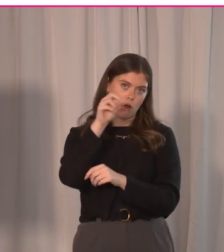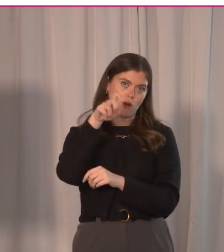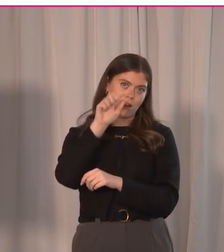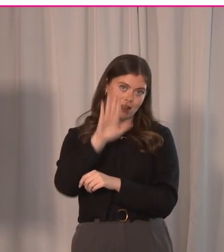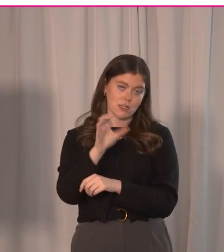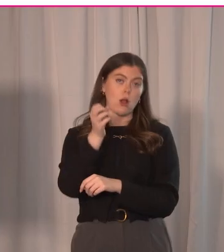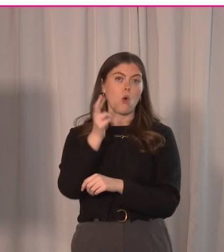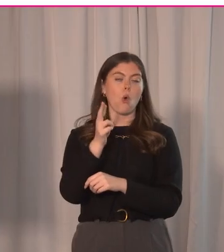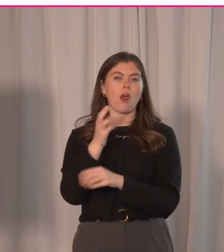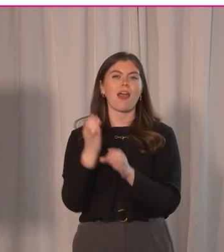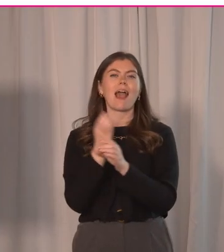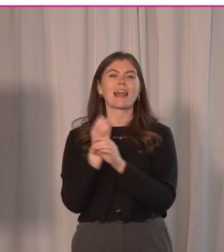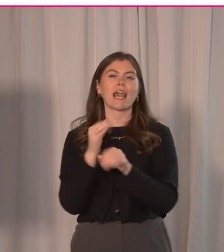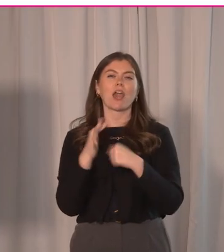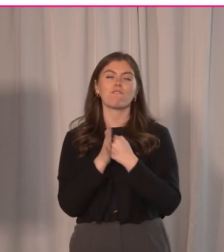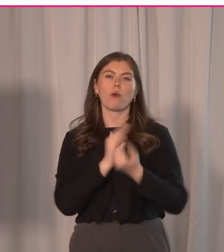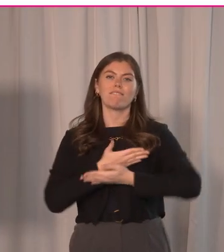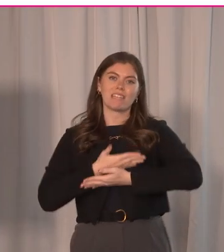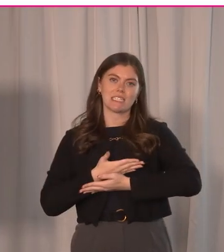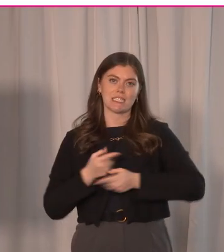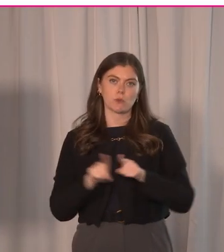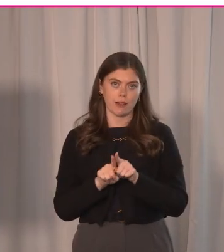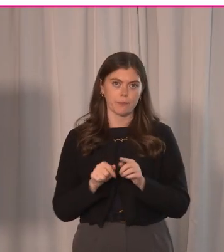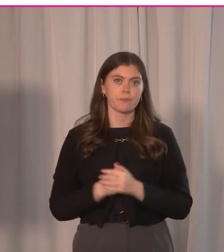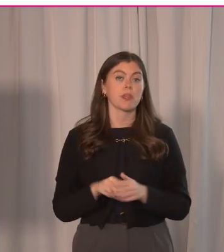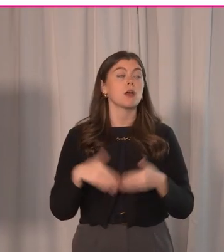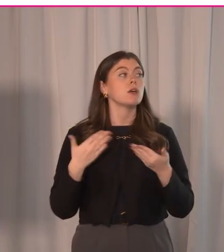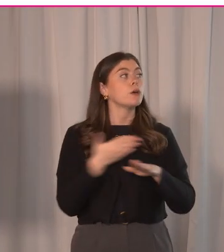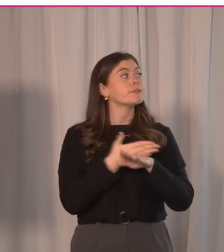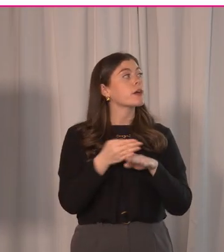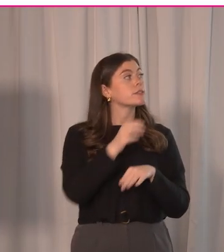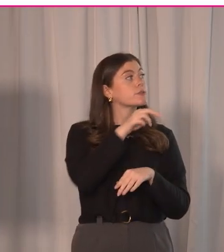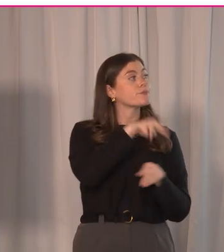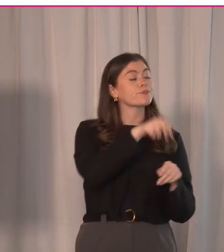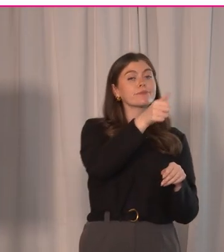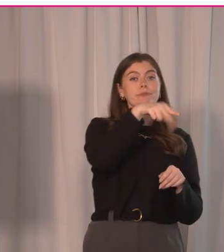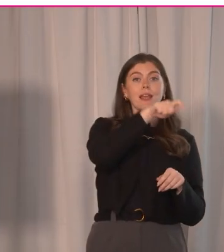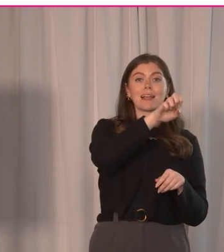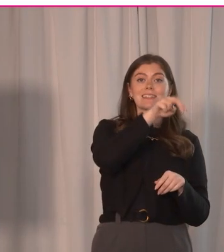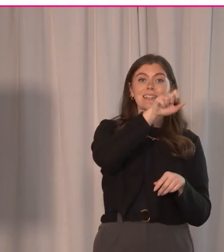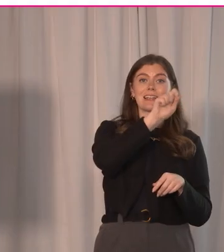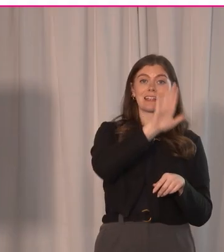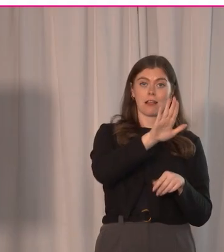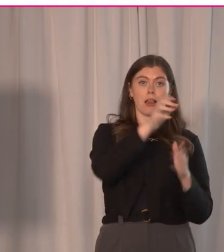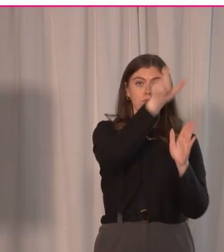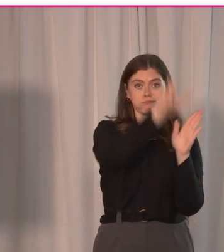care for feeding. I'm going to start with antenatal, and you can see that women